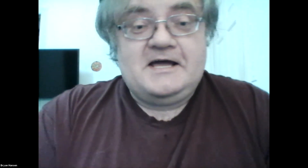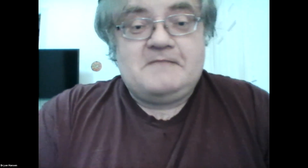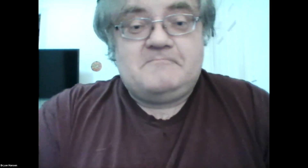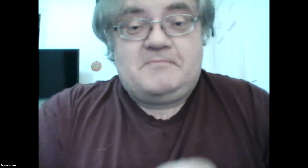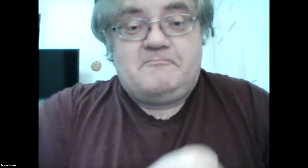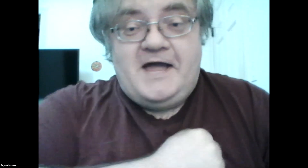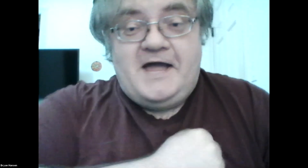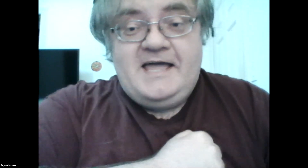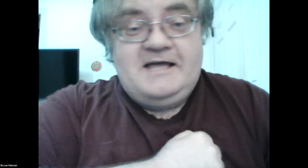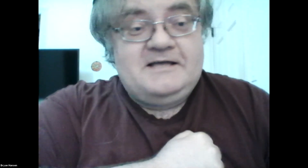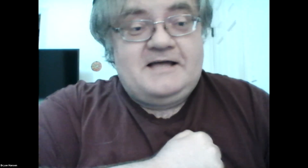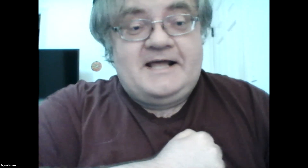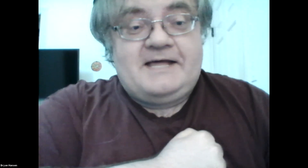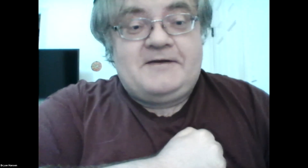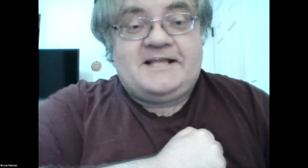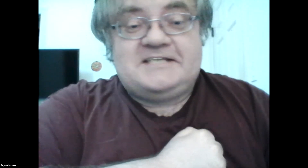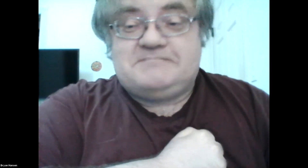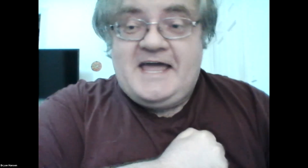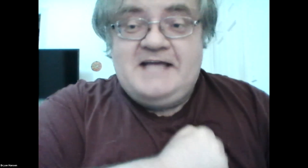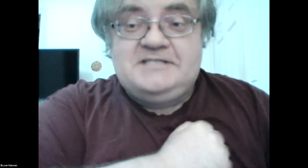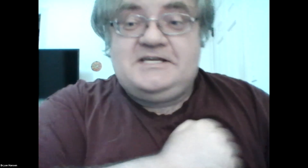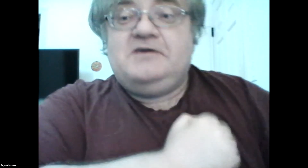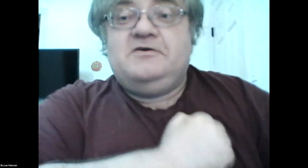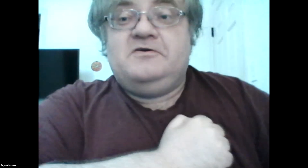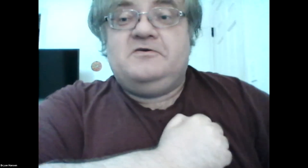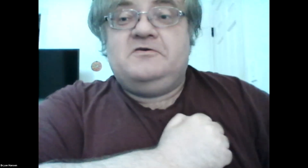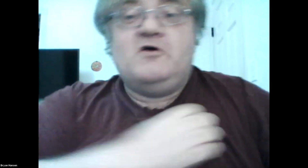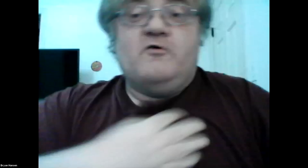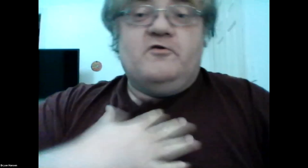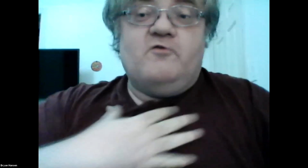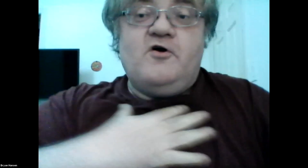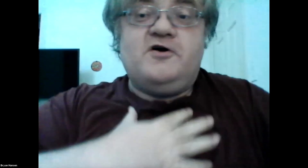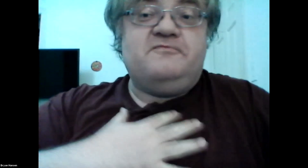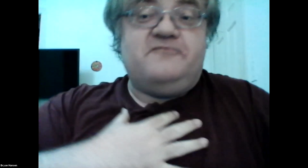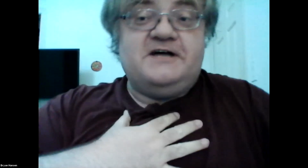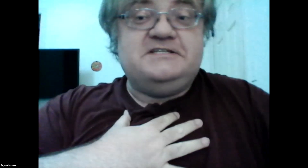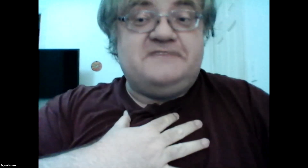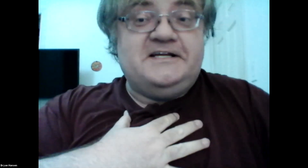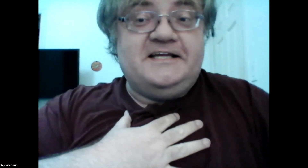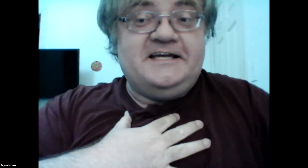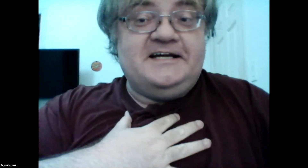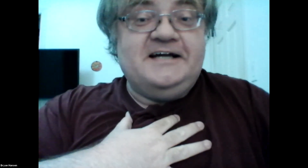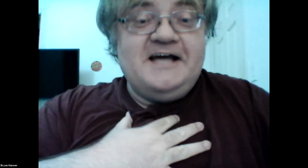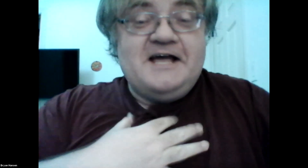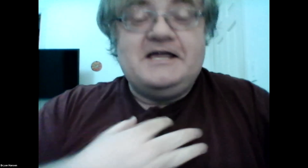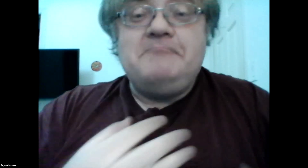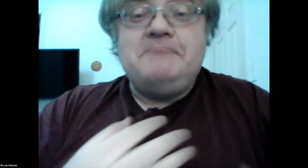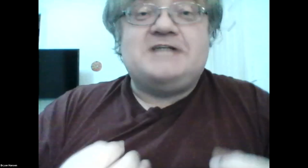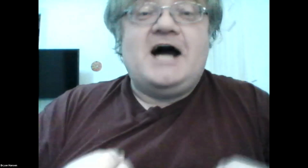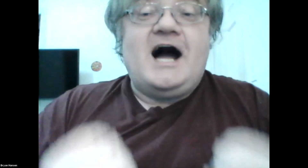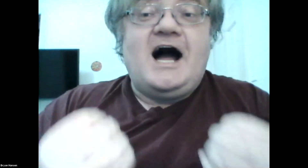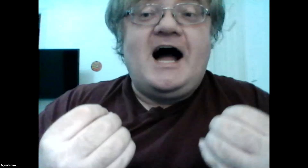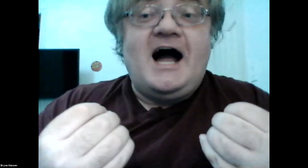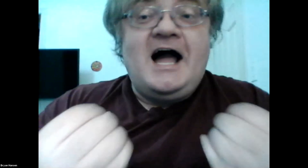a pang, I gonna get these pangs here, or the warm, fuzzy feeling. That